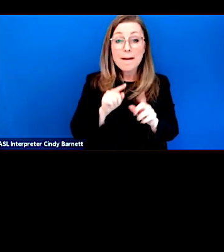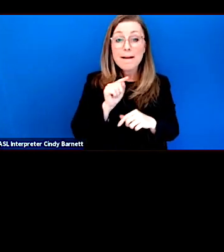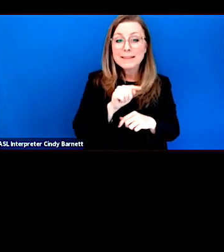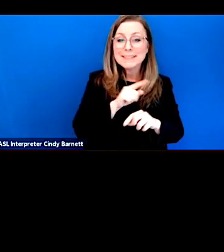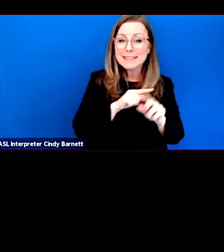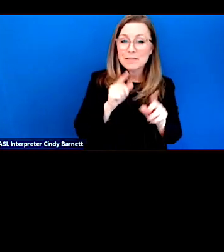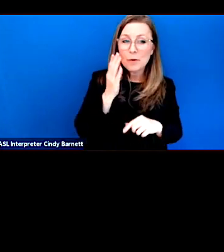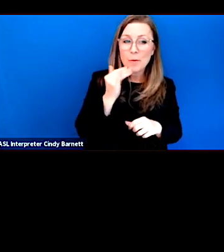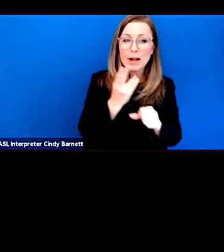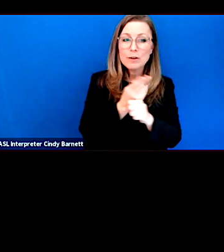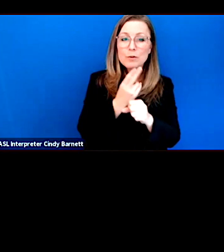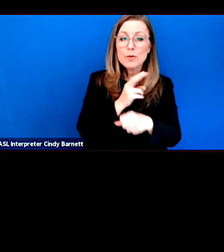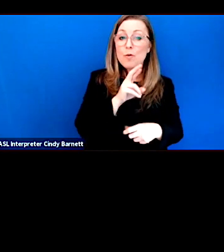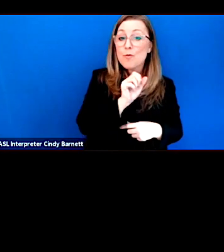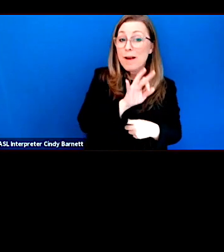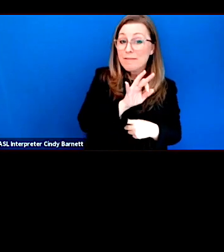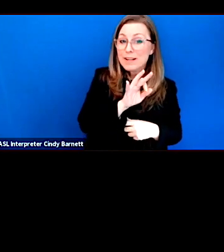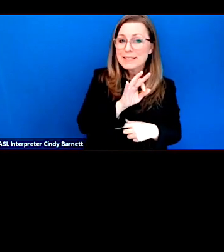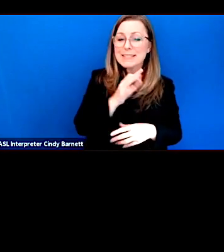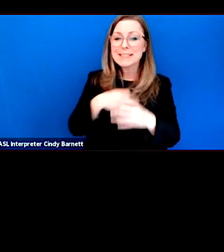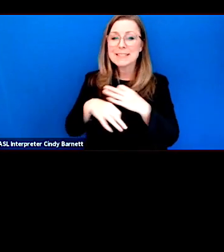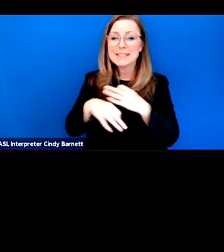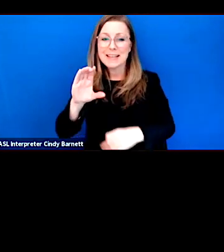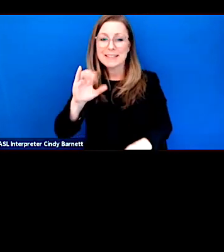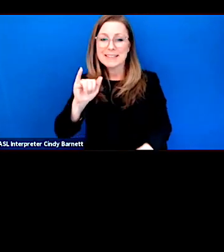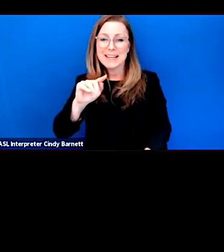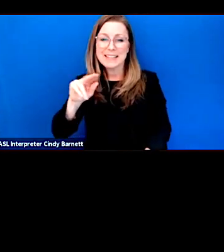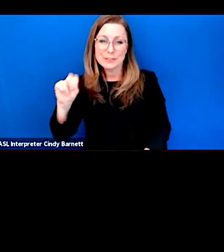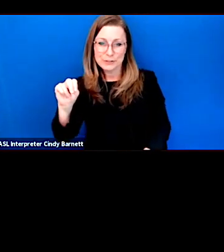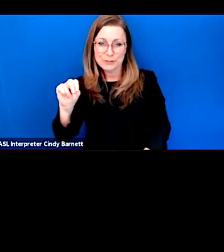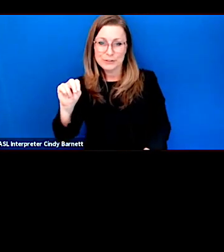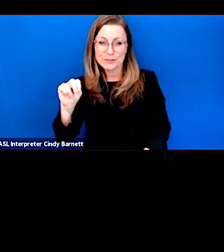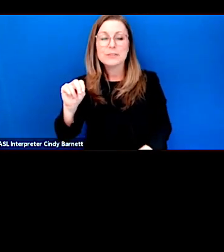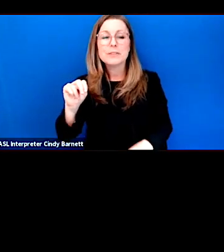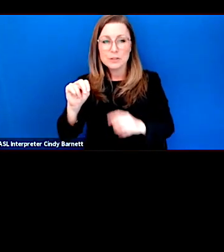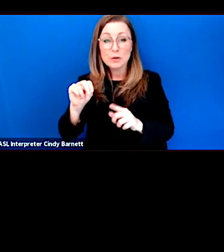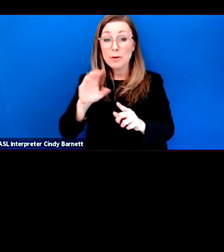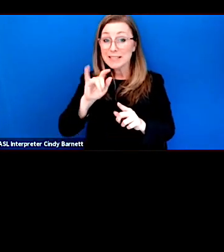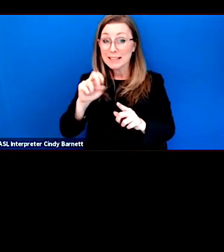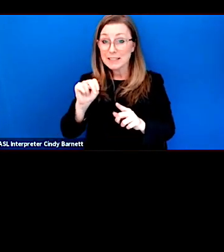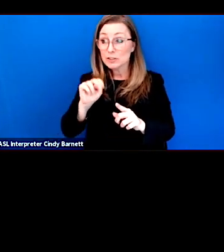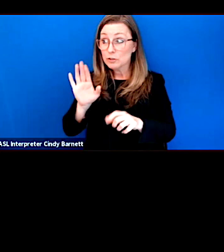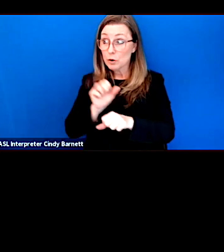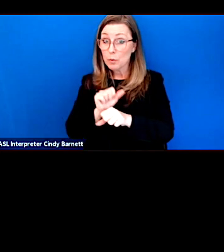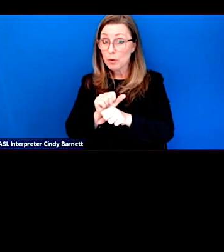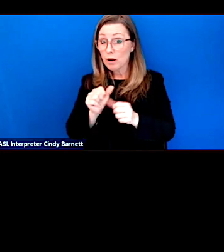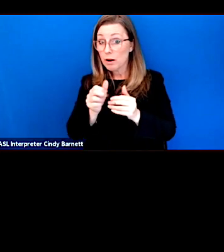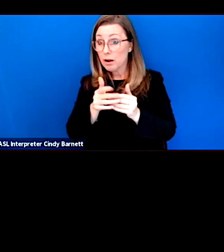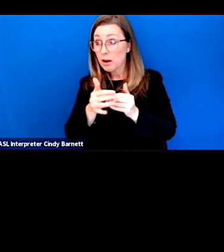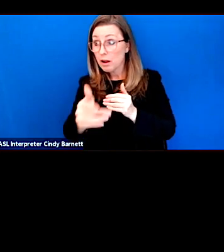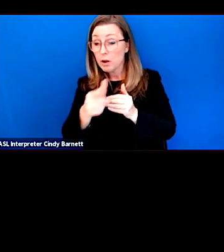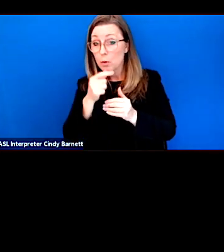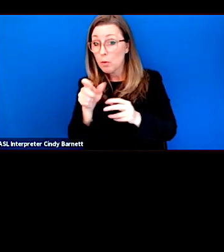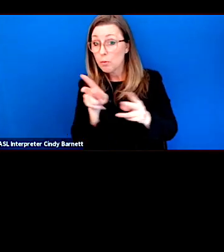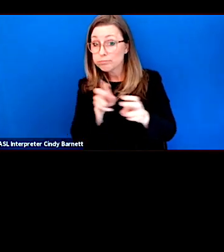feature. So for example, here's the references of a piece by Lord and Camacho.